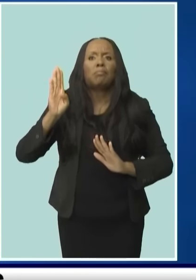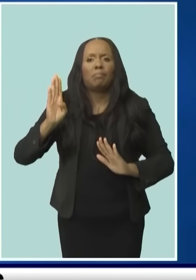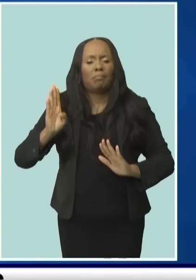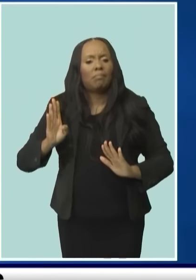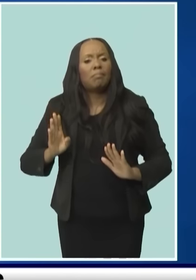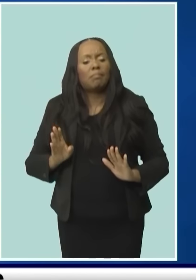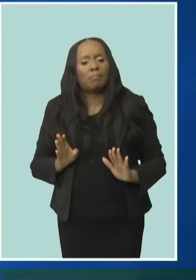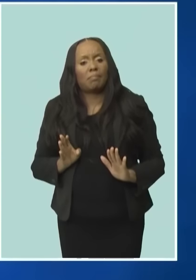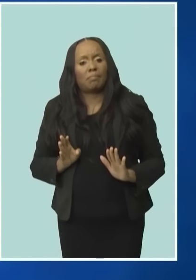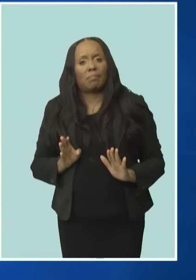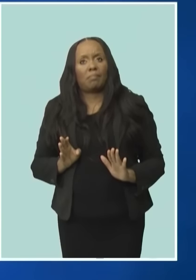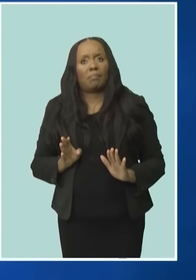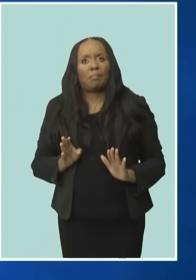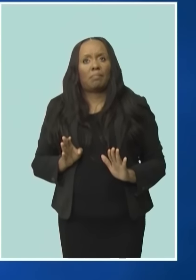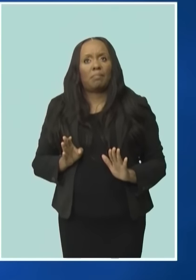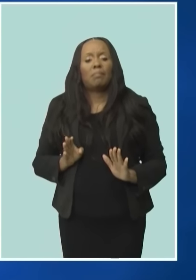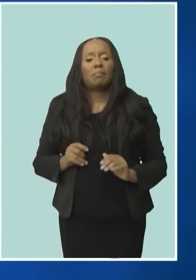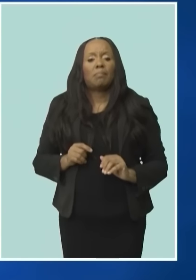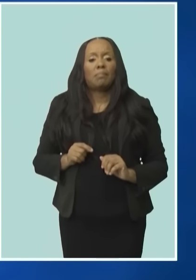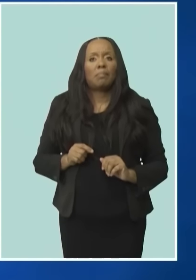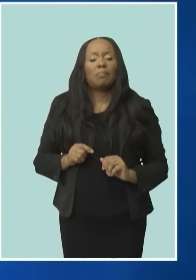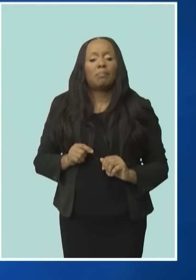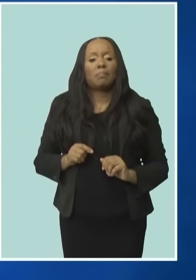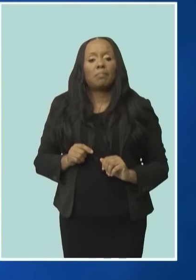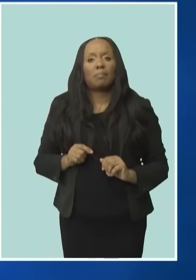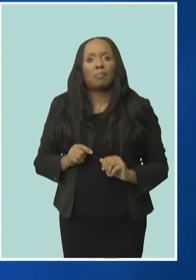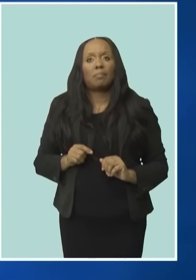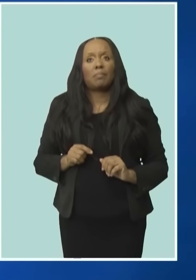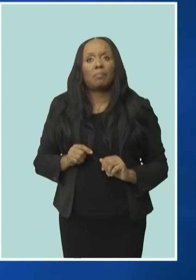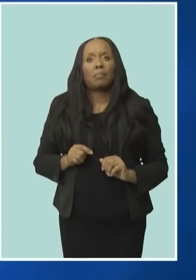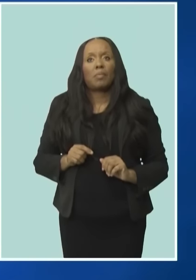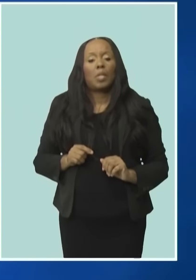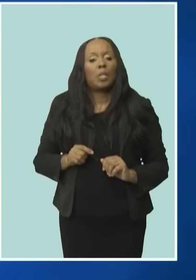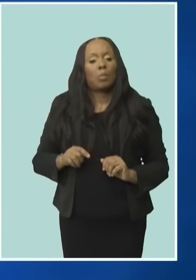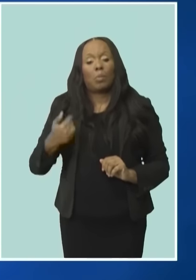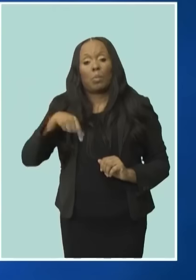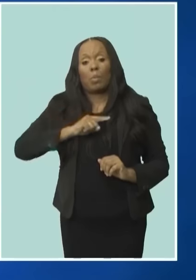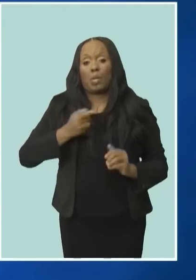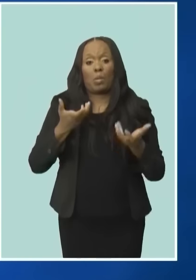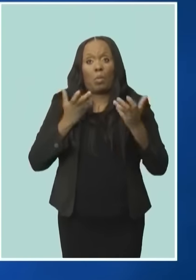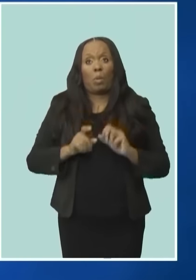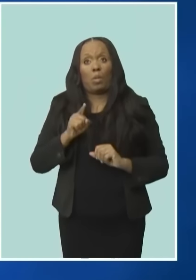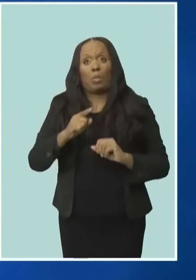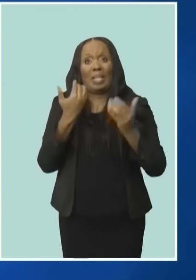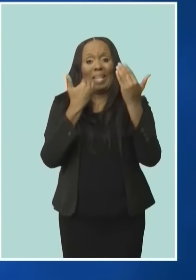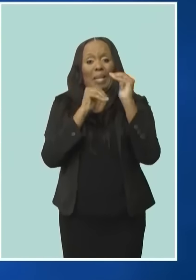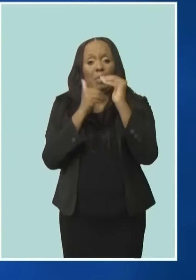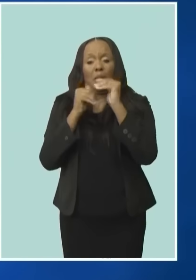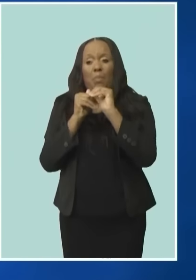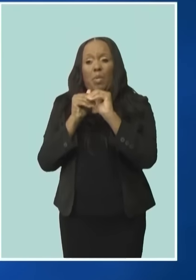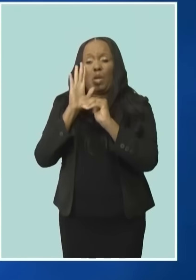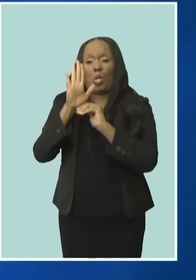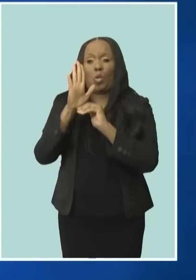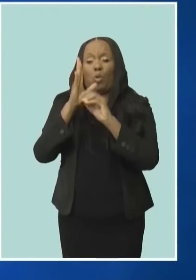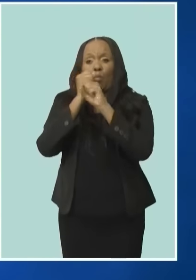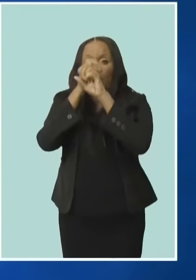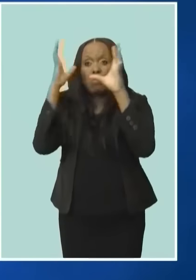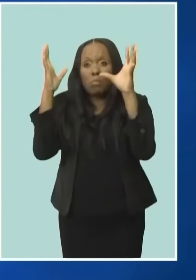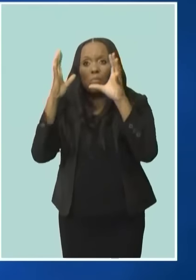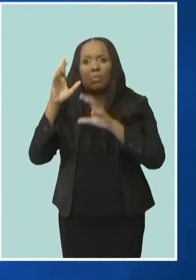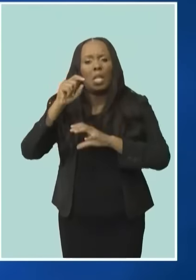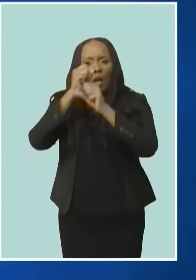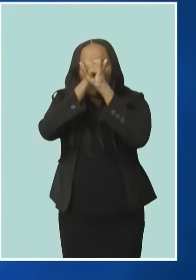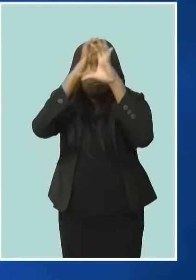be. You are just be your limit. Go beyond the stars. And if I were a singing man, I would